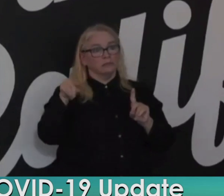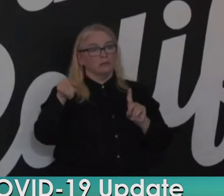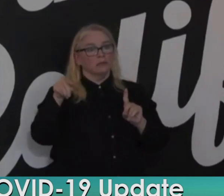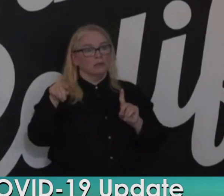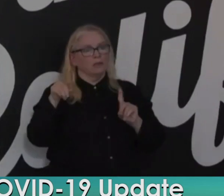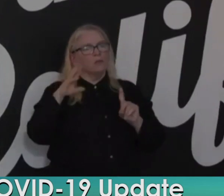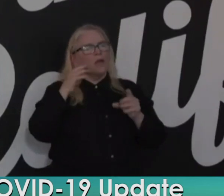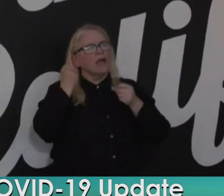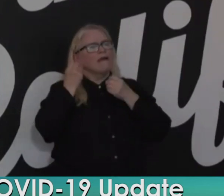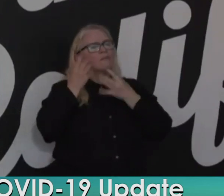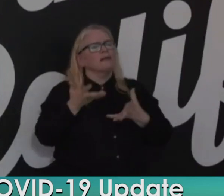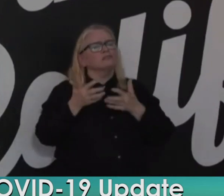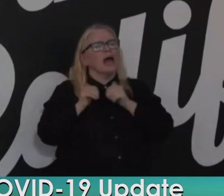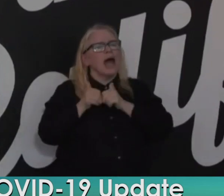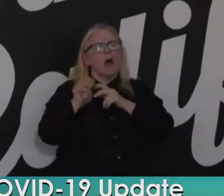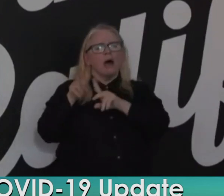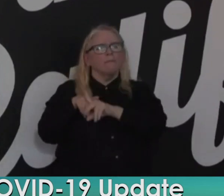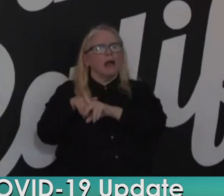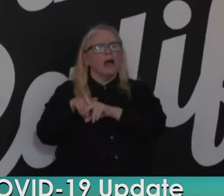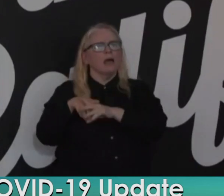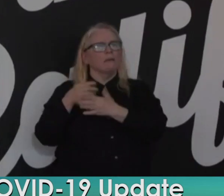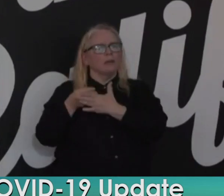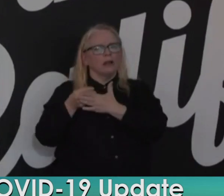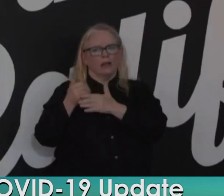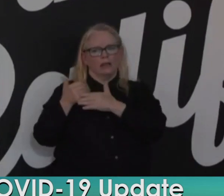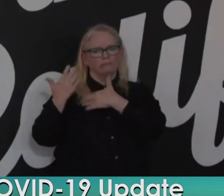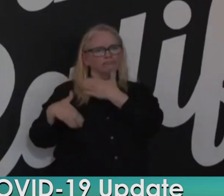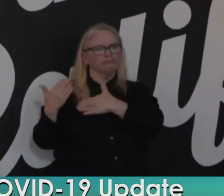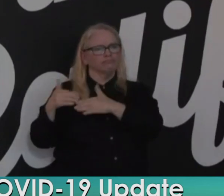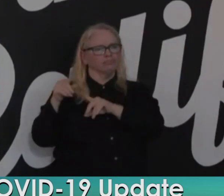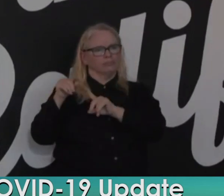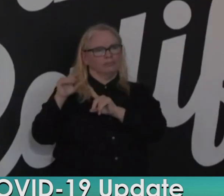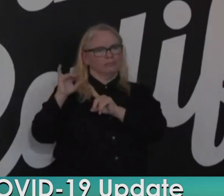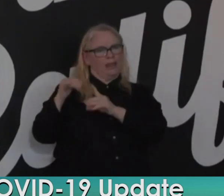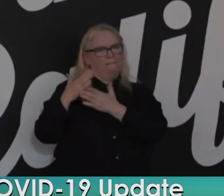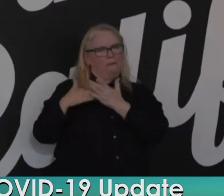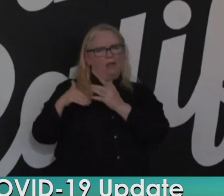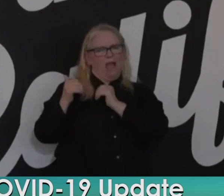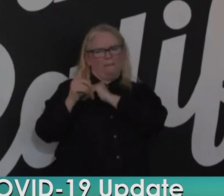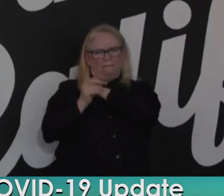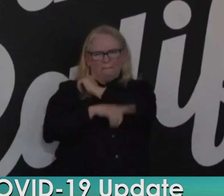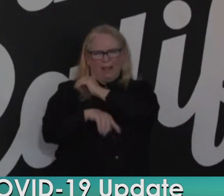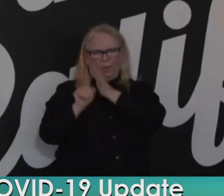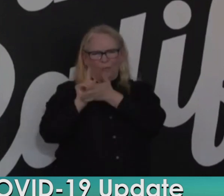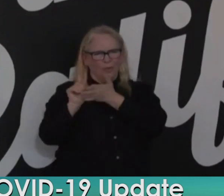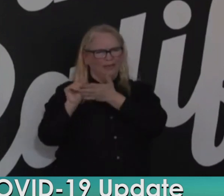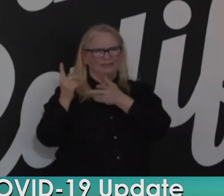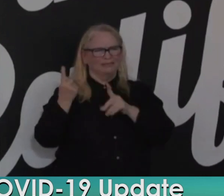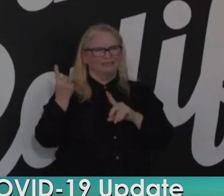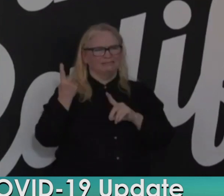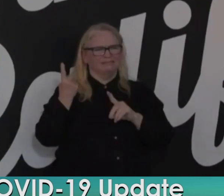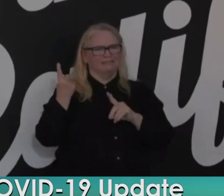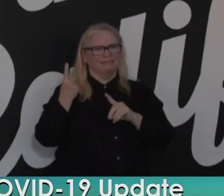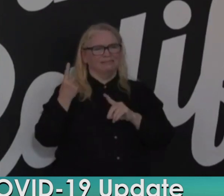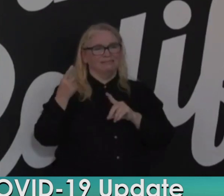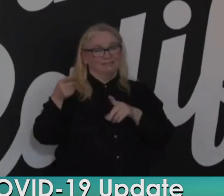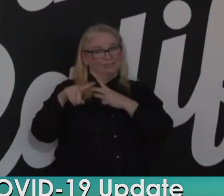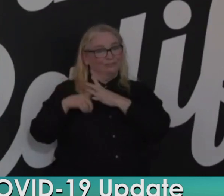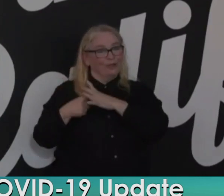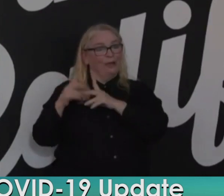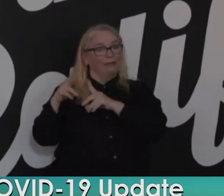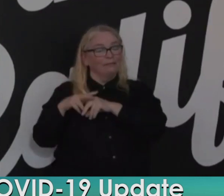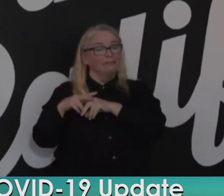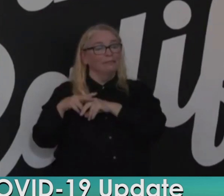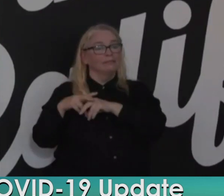get some financial relief in these unprecedented times despite the penalty weeks issue. Thousands had started a petition about this. Multiple agencies like the Center for Workers' Rights sent